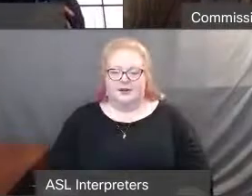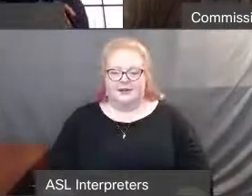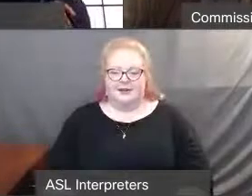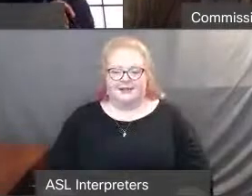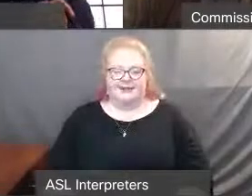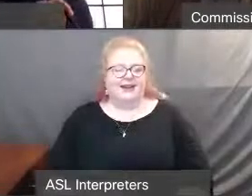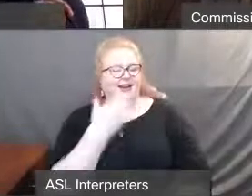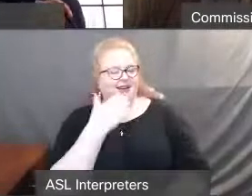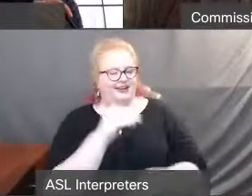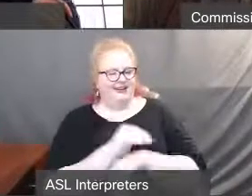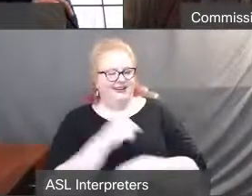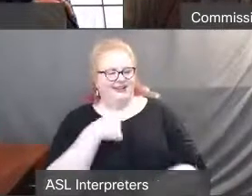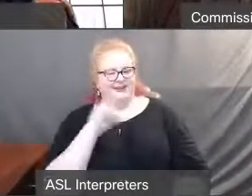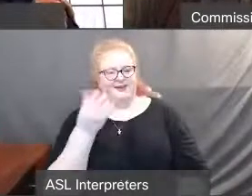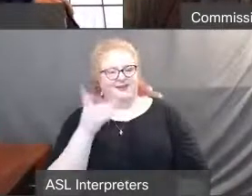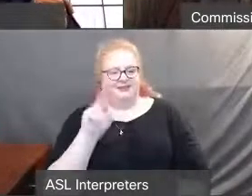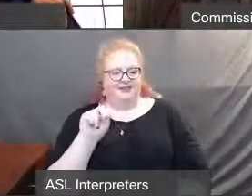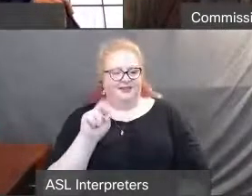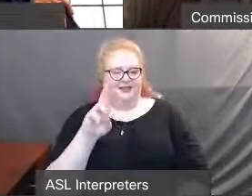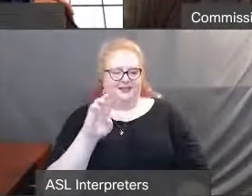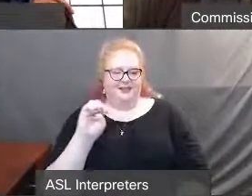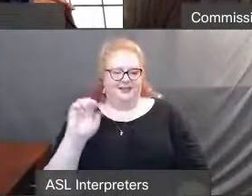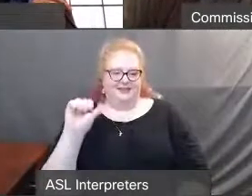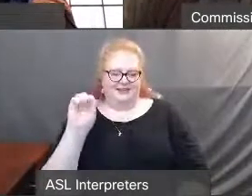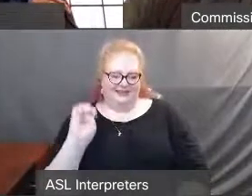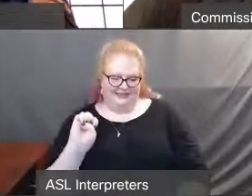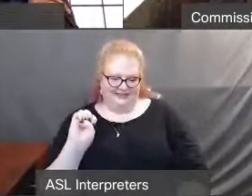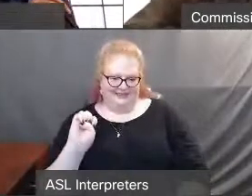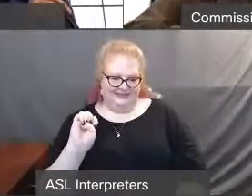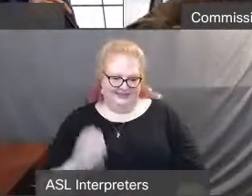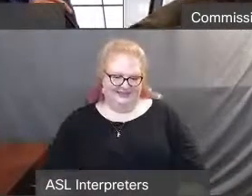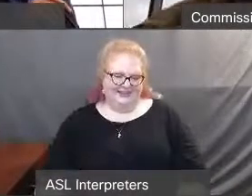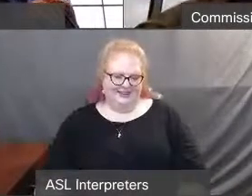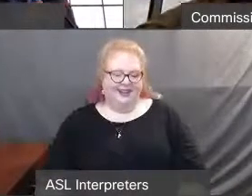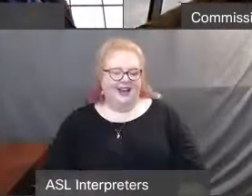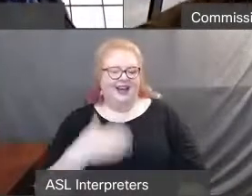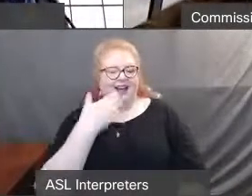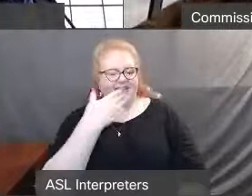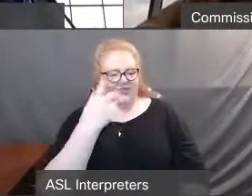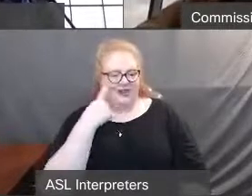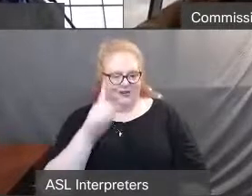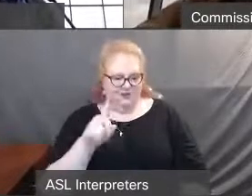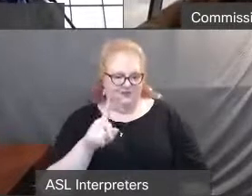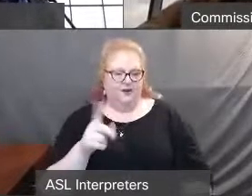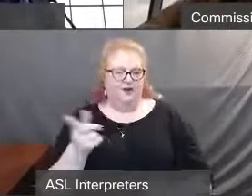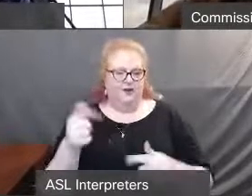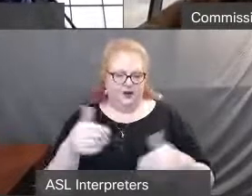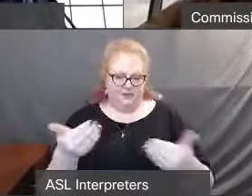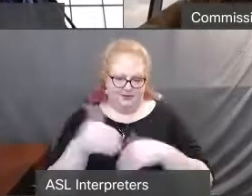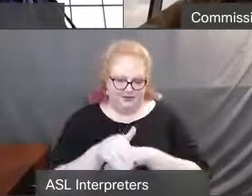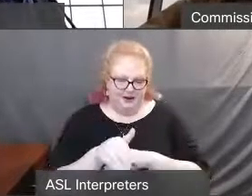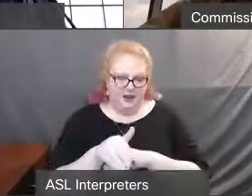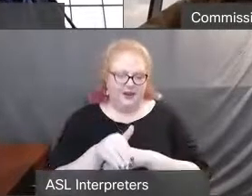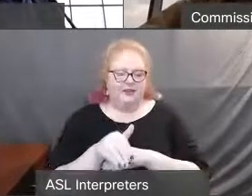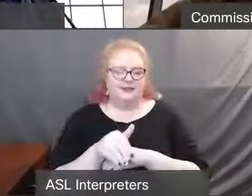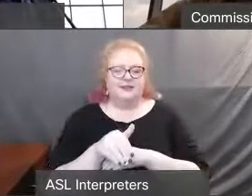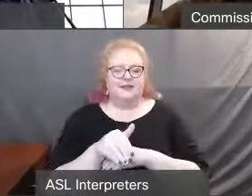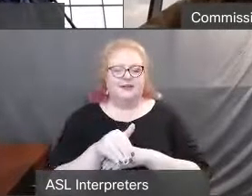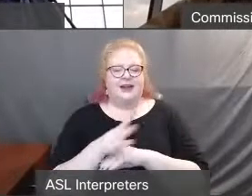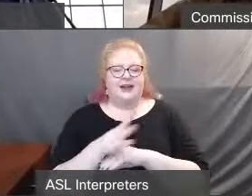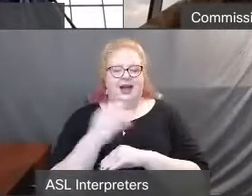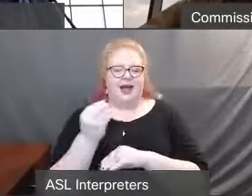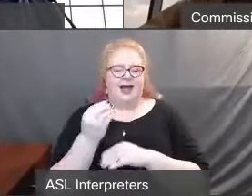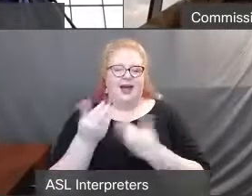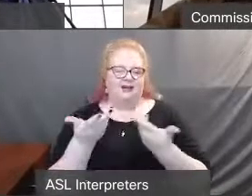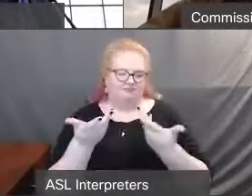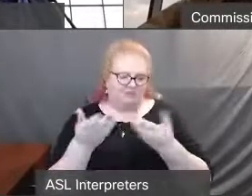good evening. I'm John Reese. Thank you for coming tonight and tell you a little bit about